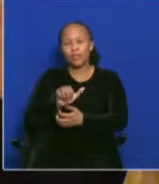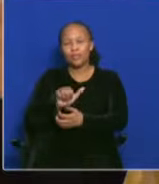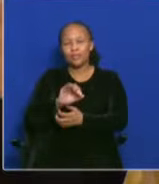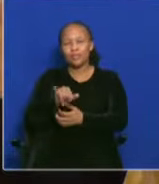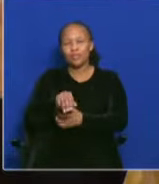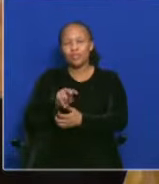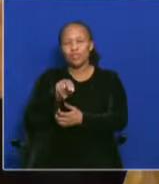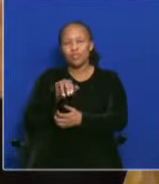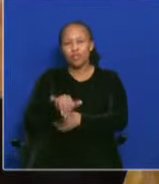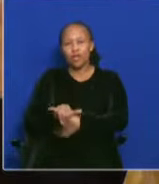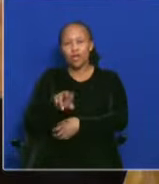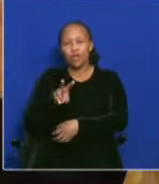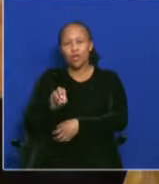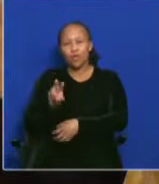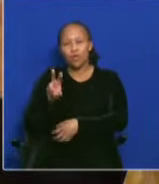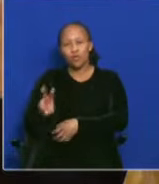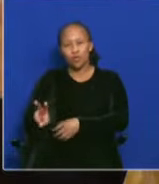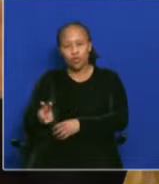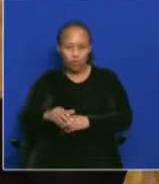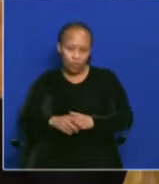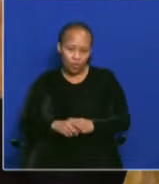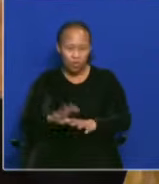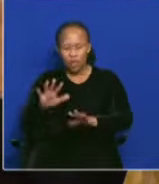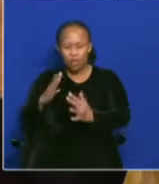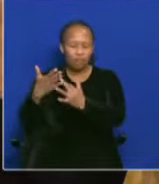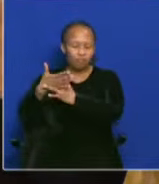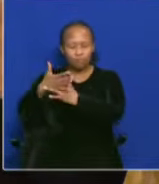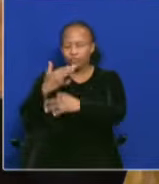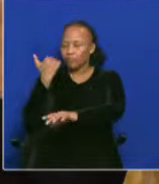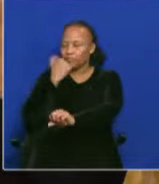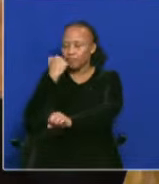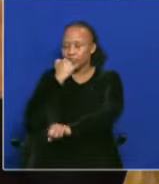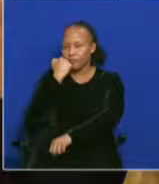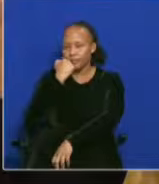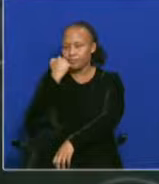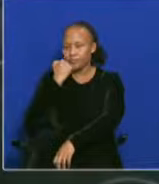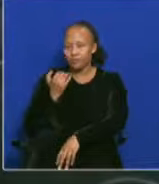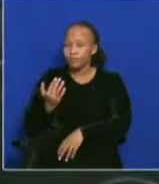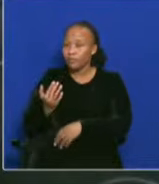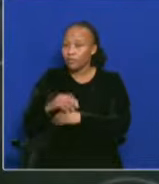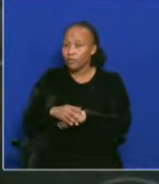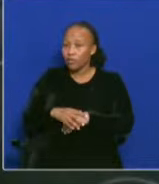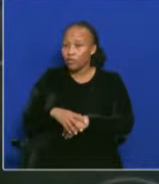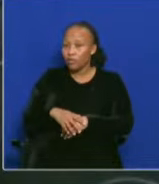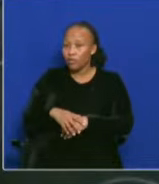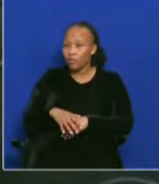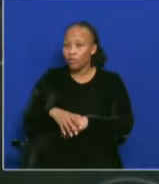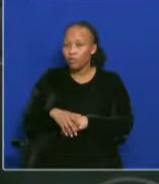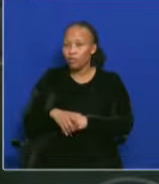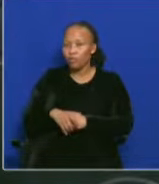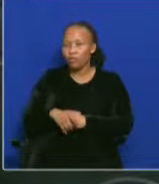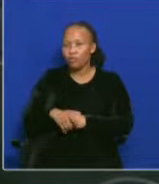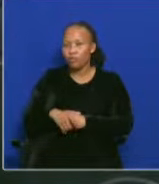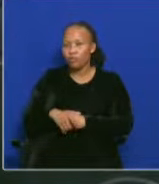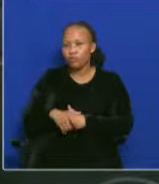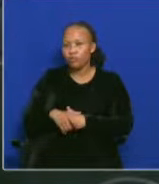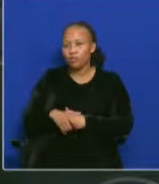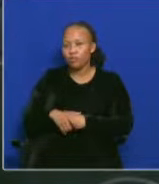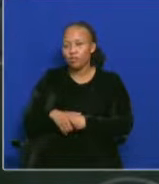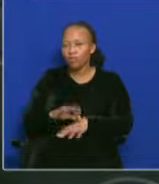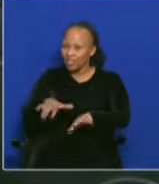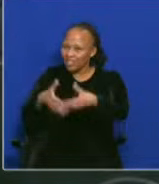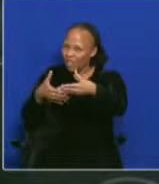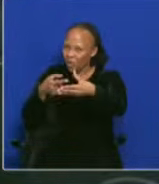What we then begin to see... And what do you wish to highlight about this document, this second